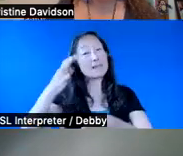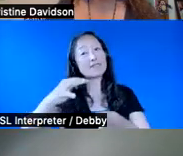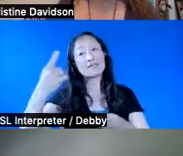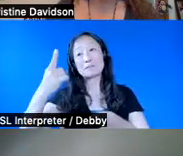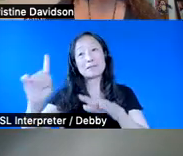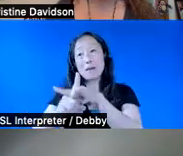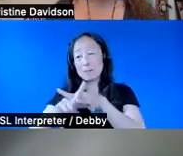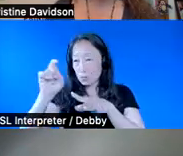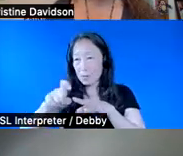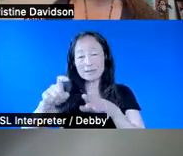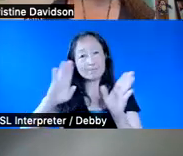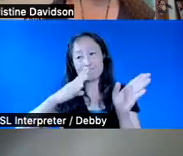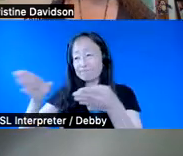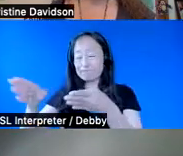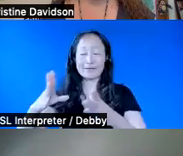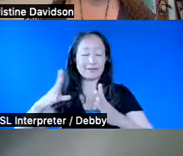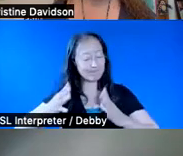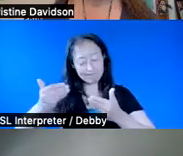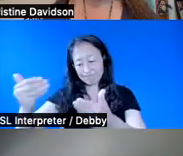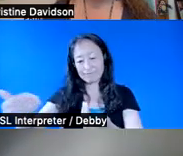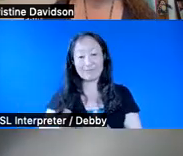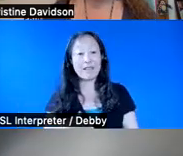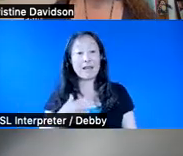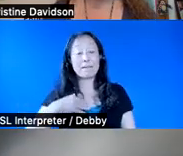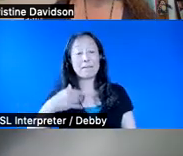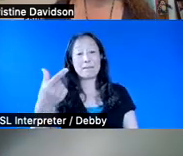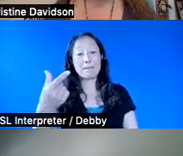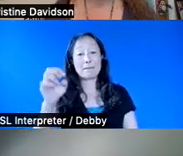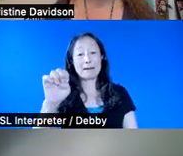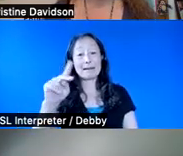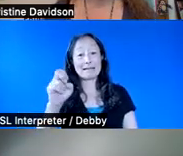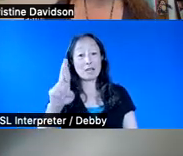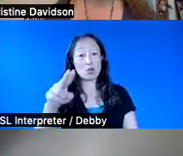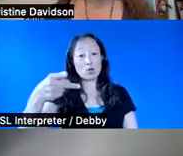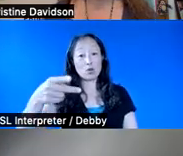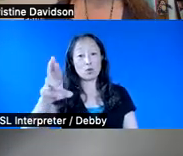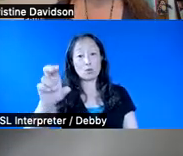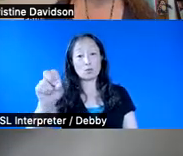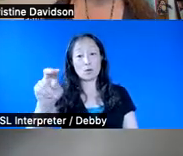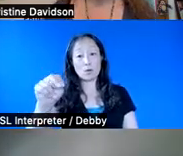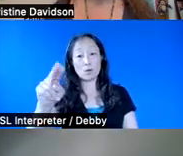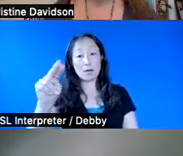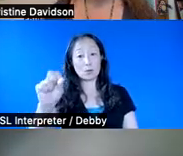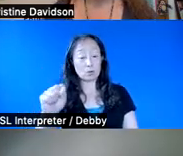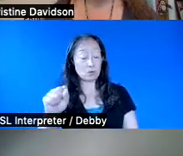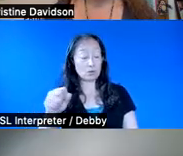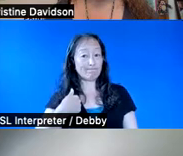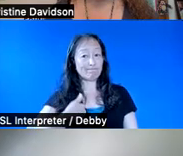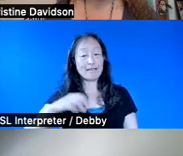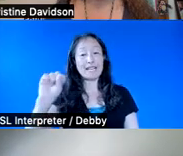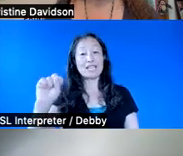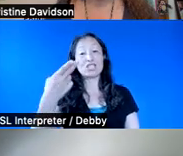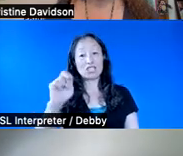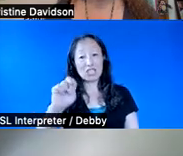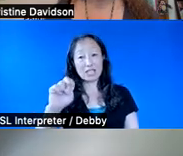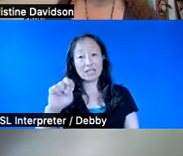that. My gender pronouns, so I identify as she, her, hers. And I think that